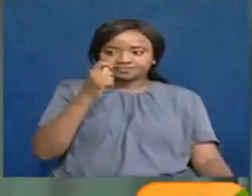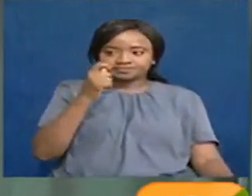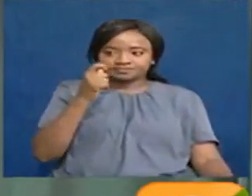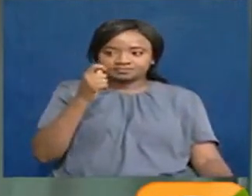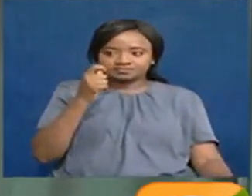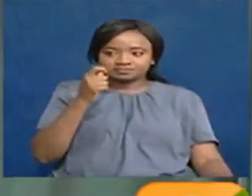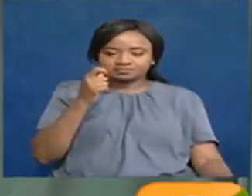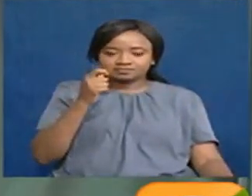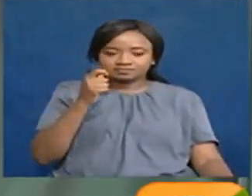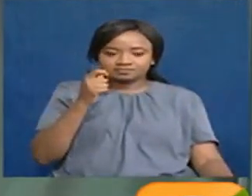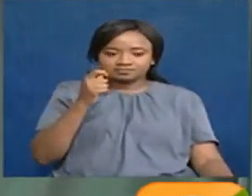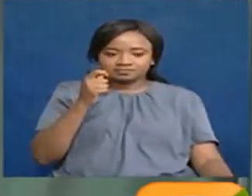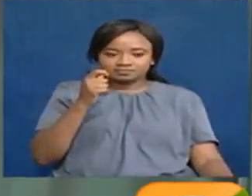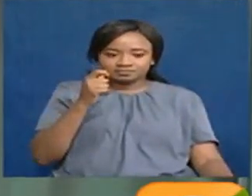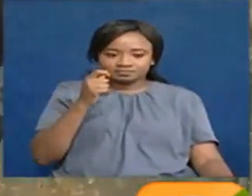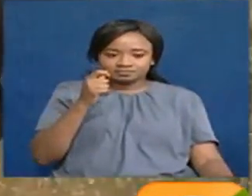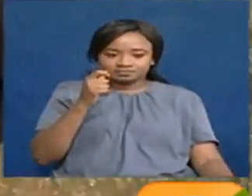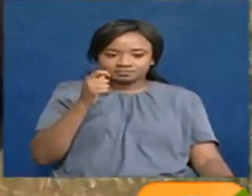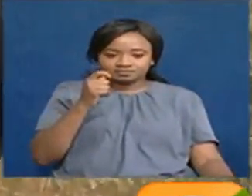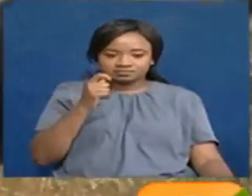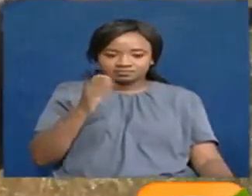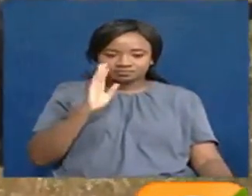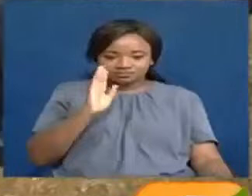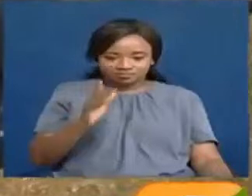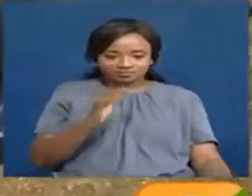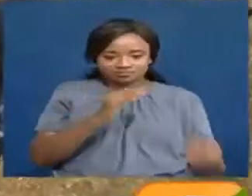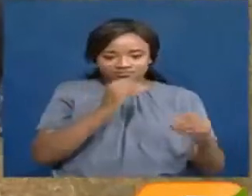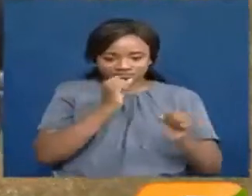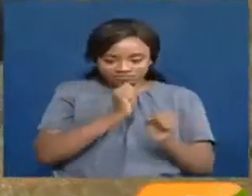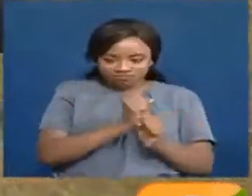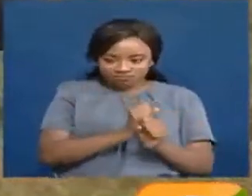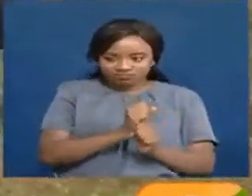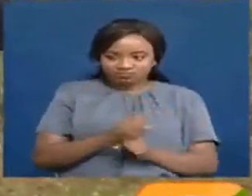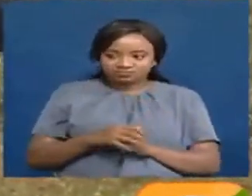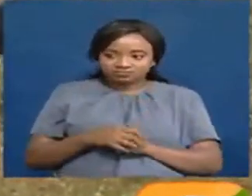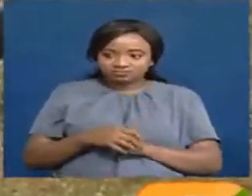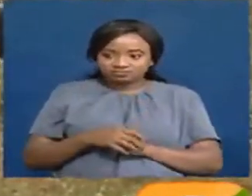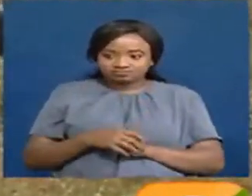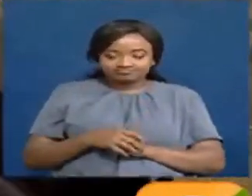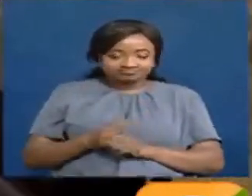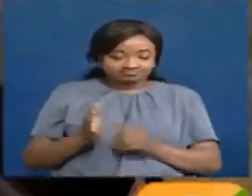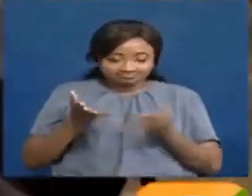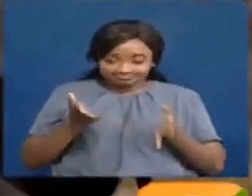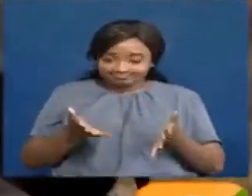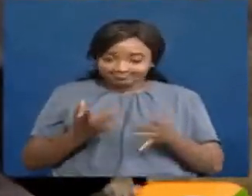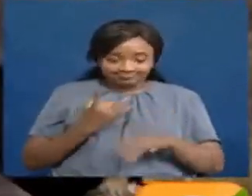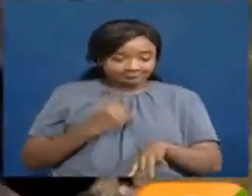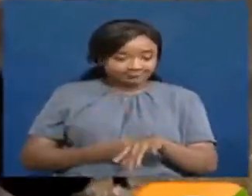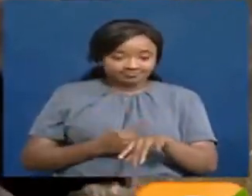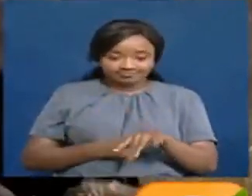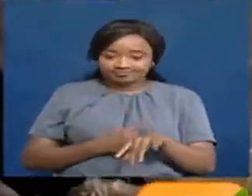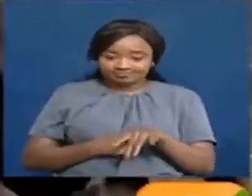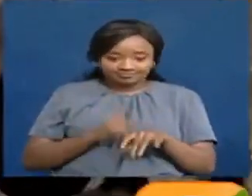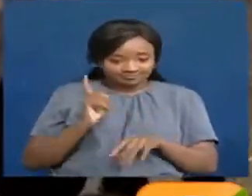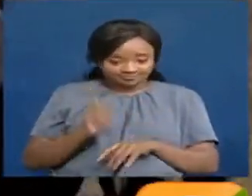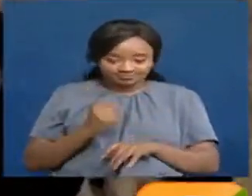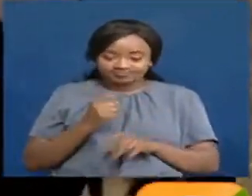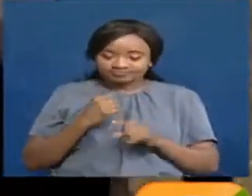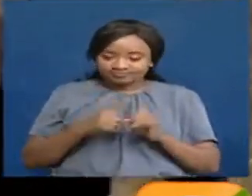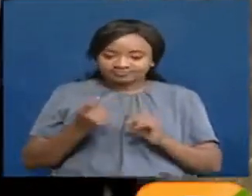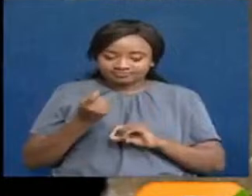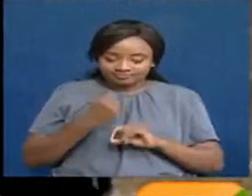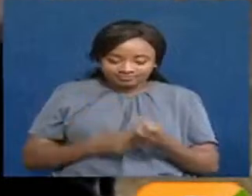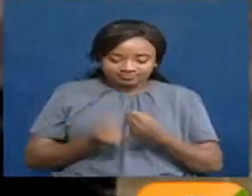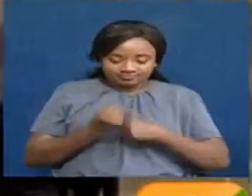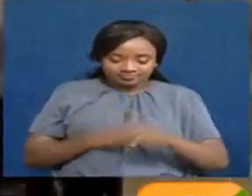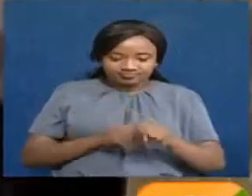will play its role. The journey is far from over, But each step brings the world closer